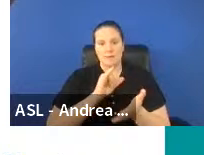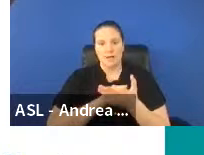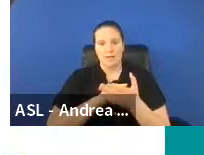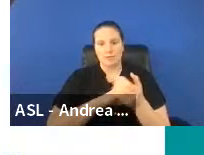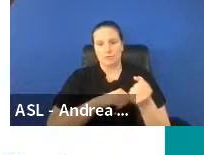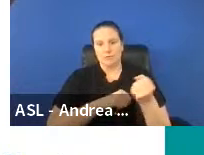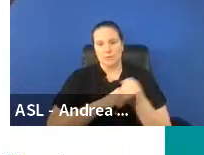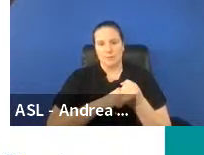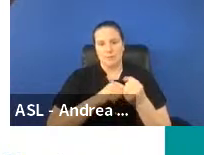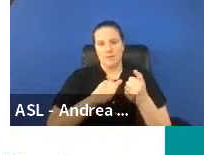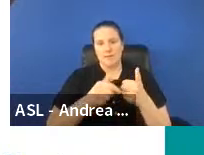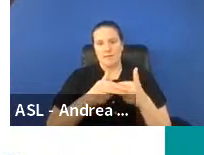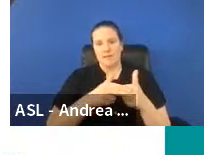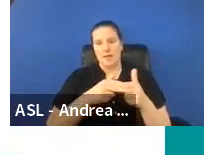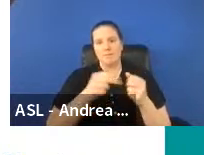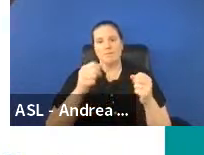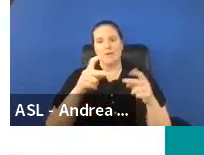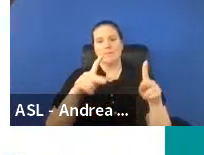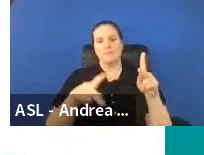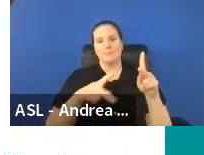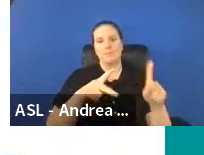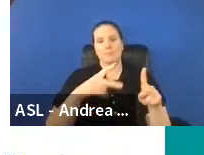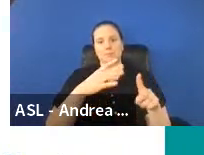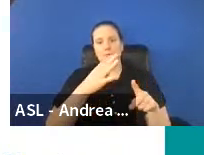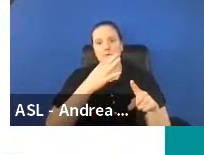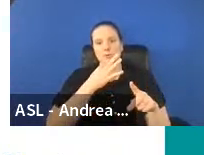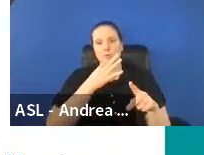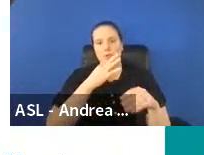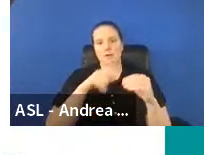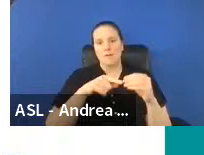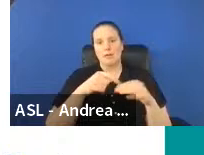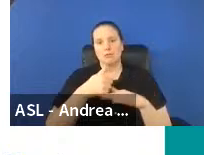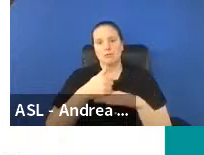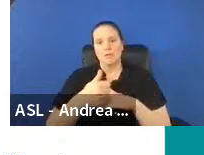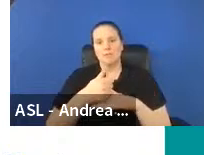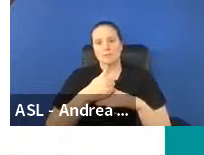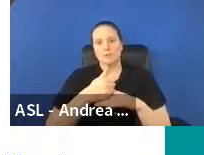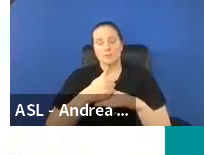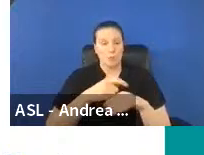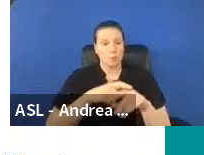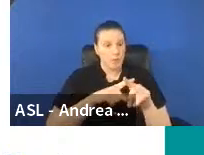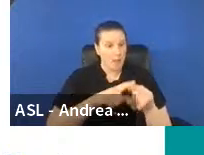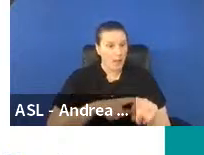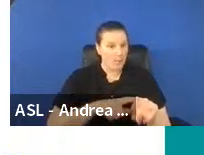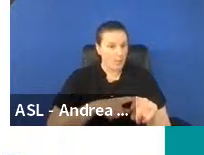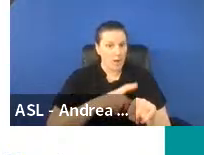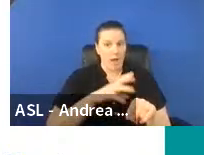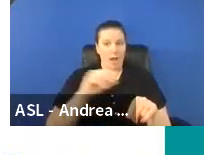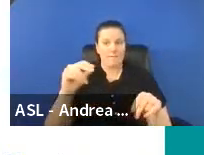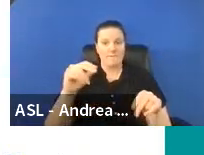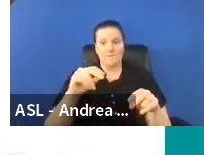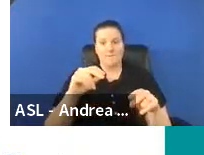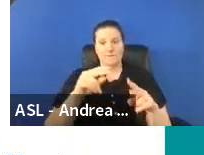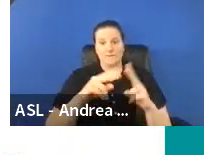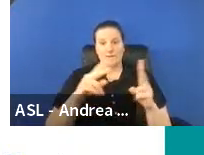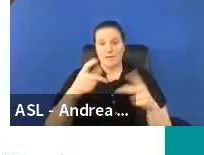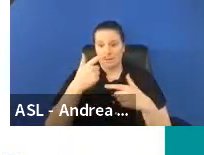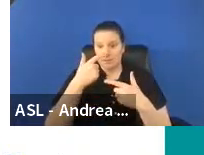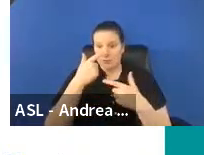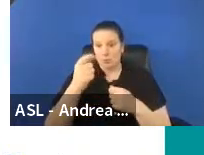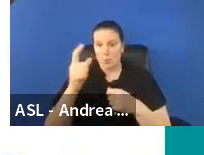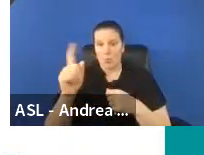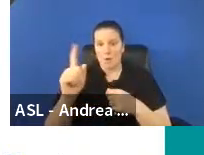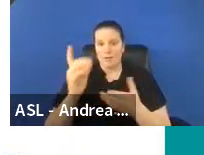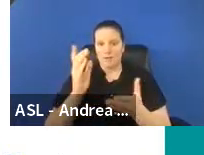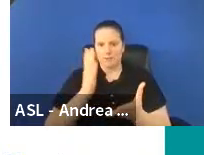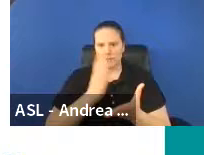this slide is a lot of folks talked about transit being not only reliable, but also very interested in where the